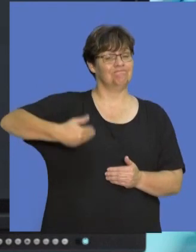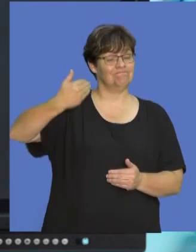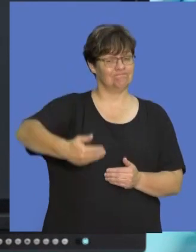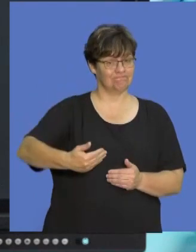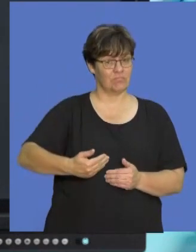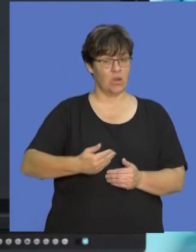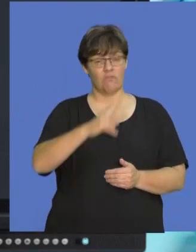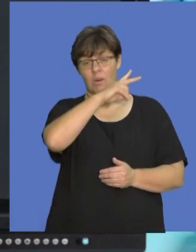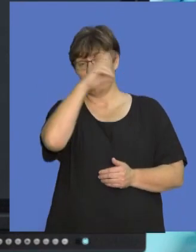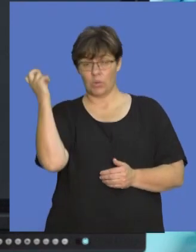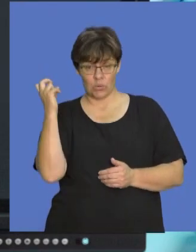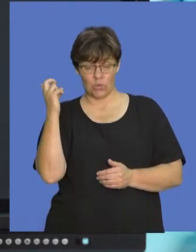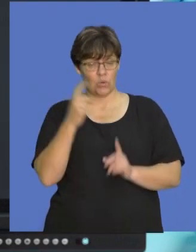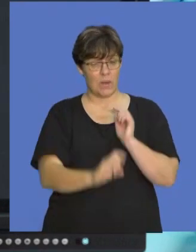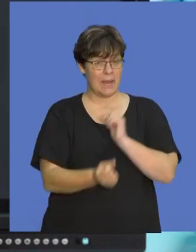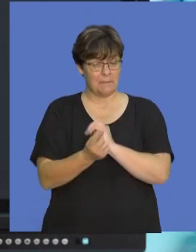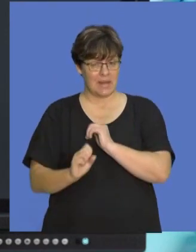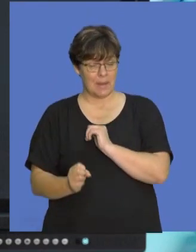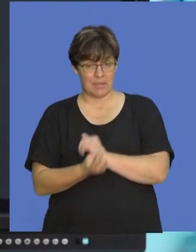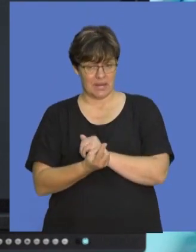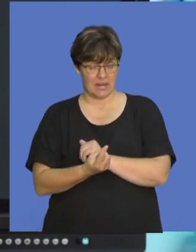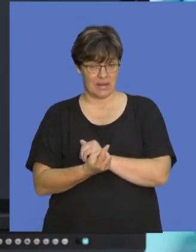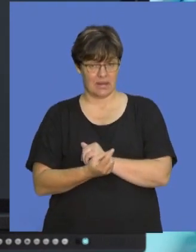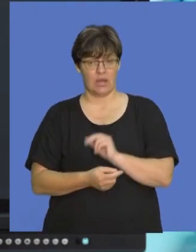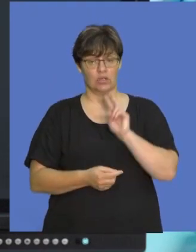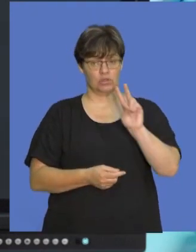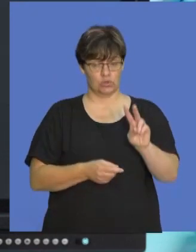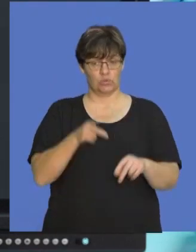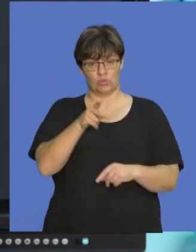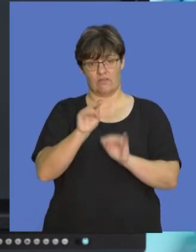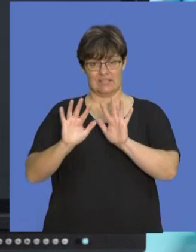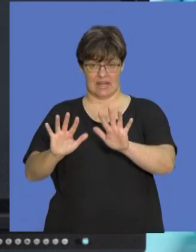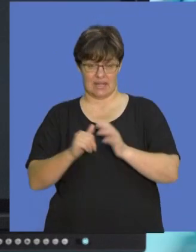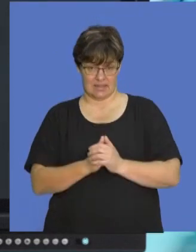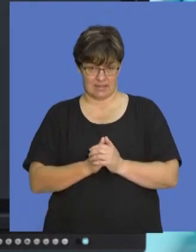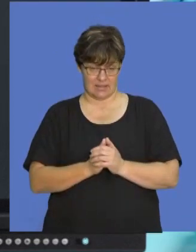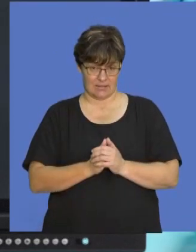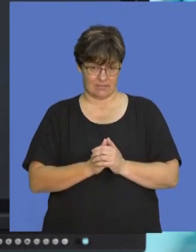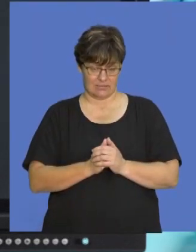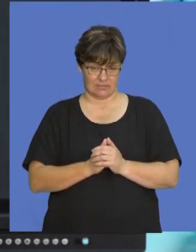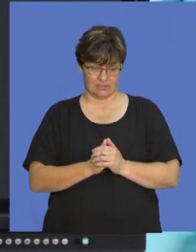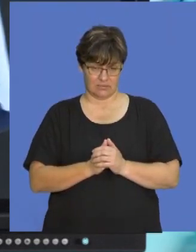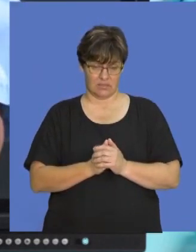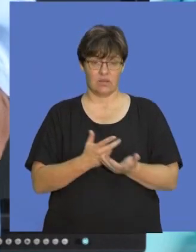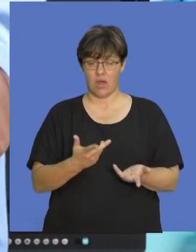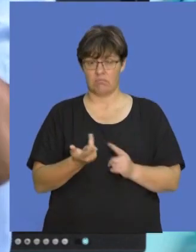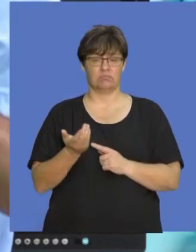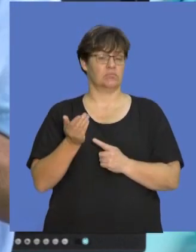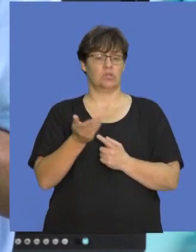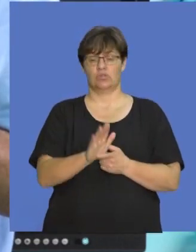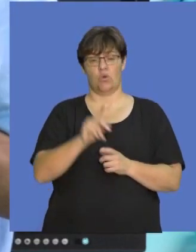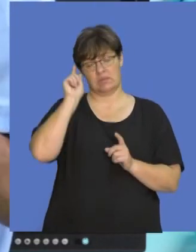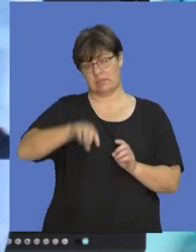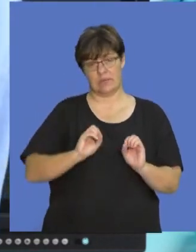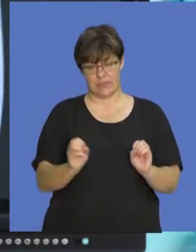frequency of something blue coming up on the spinner is 2 out of 10. Now, I've spoken about the spinner without actually